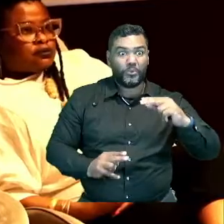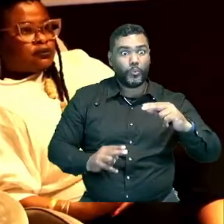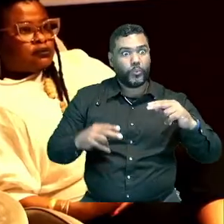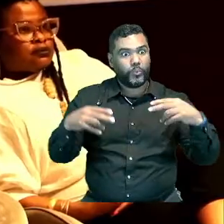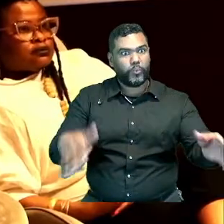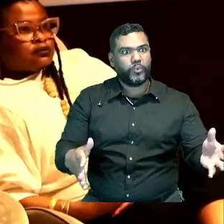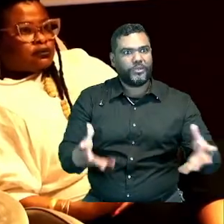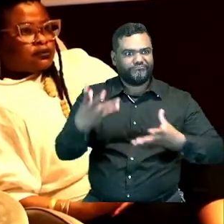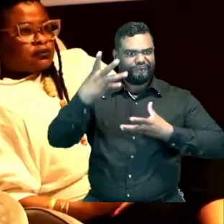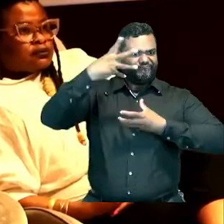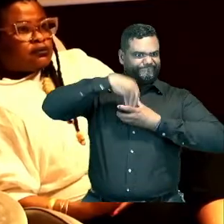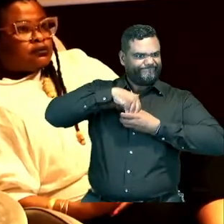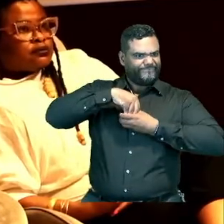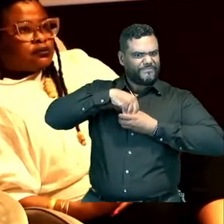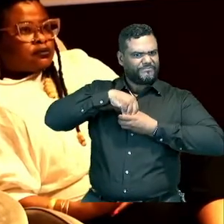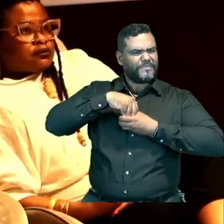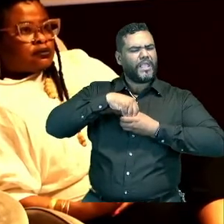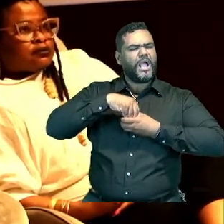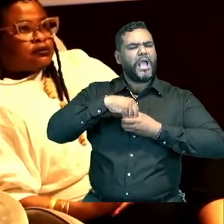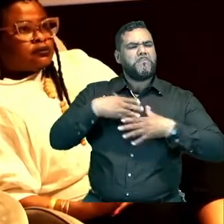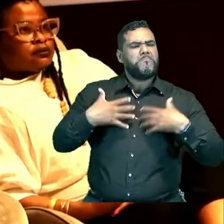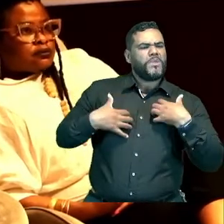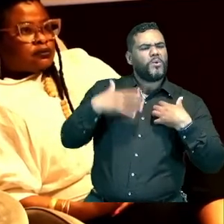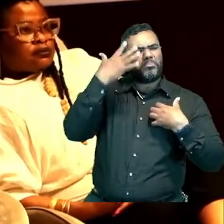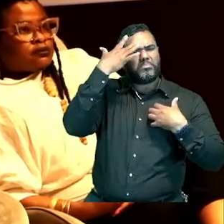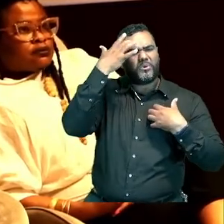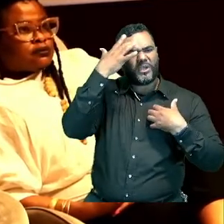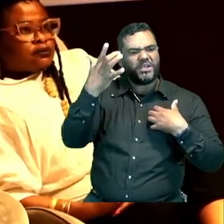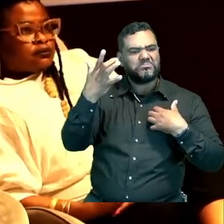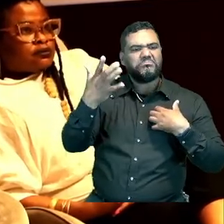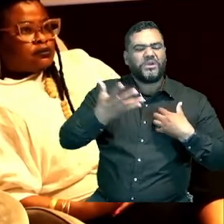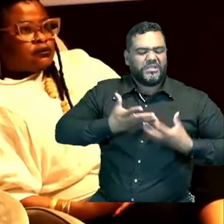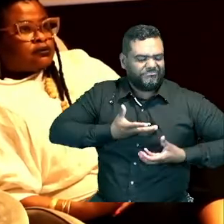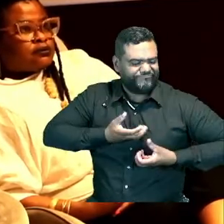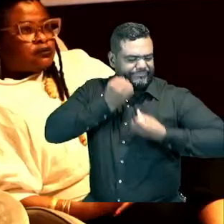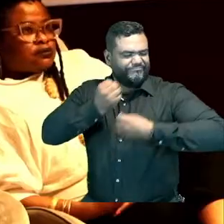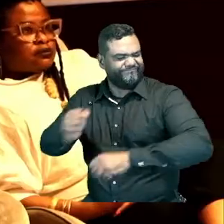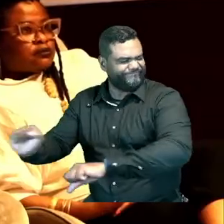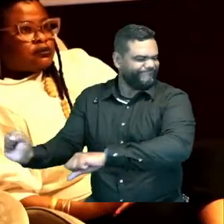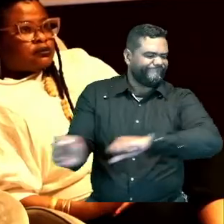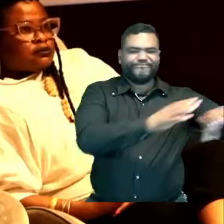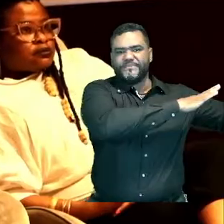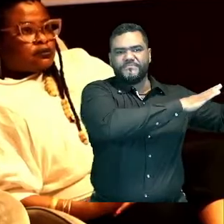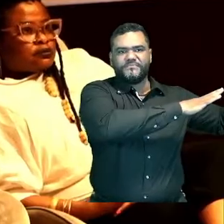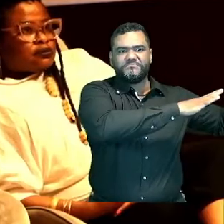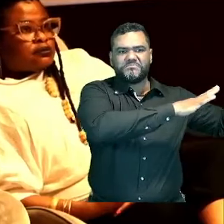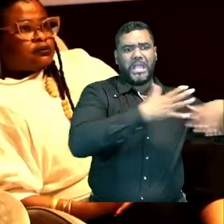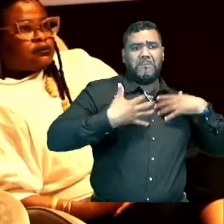fear. Do you know why that is? Because now we are no longer afraid.